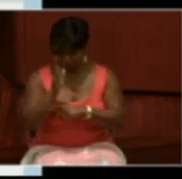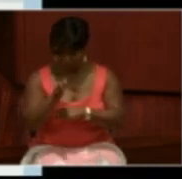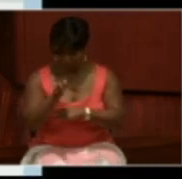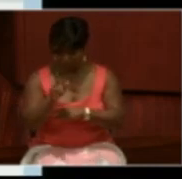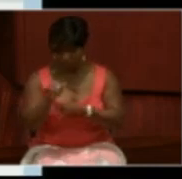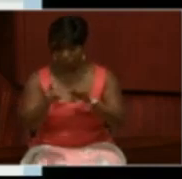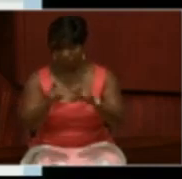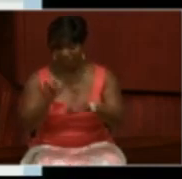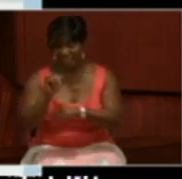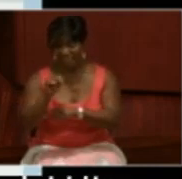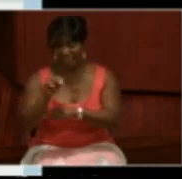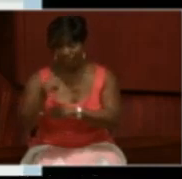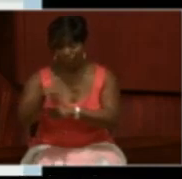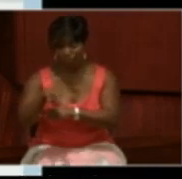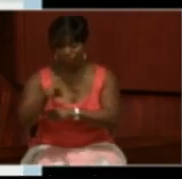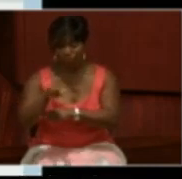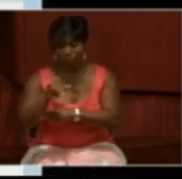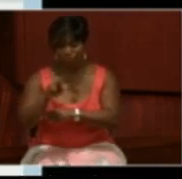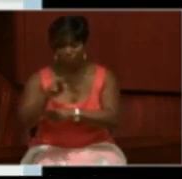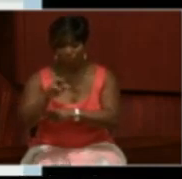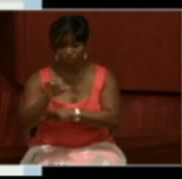Inquire,